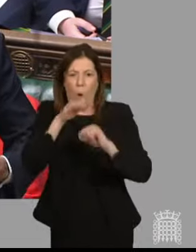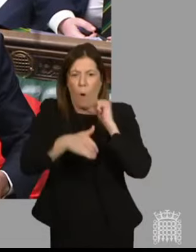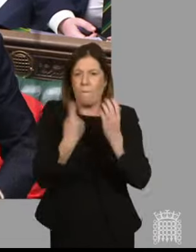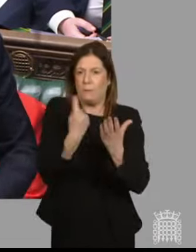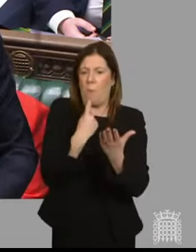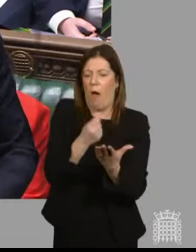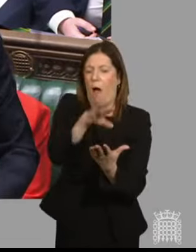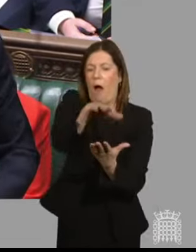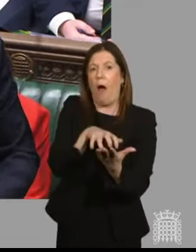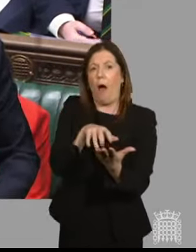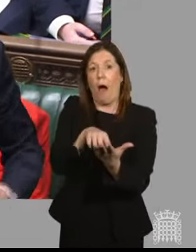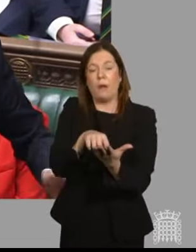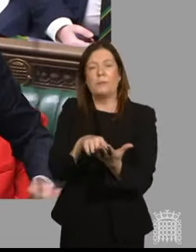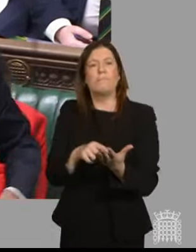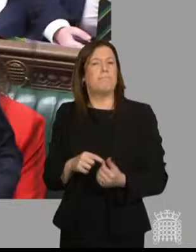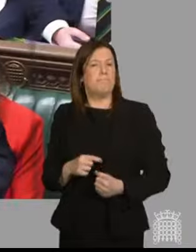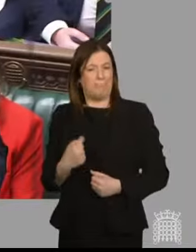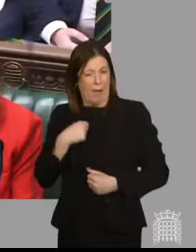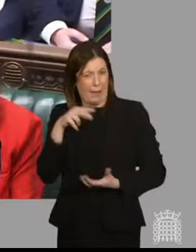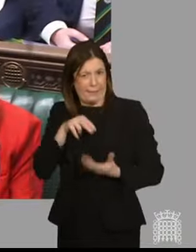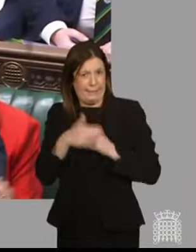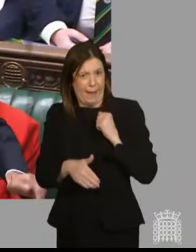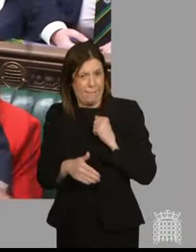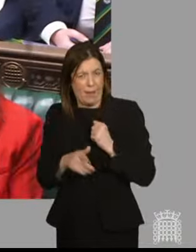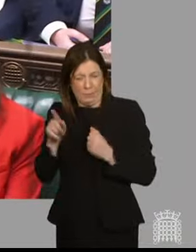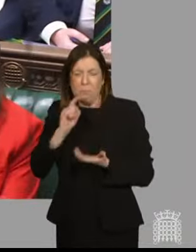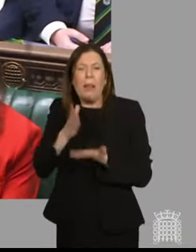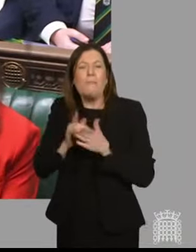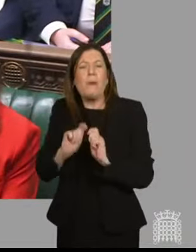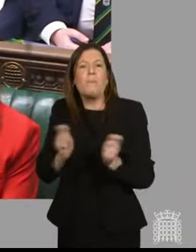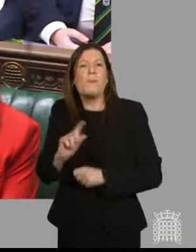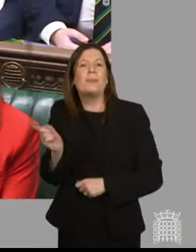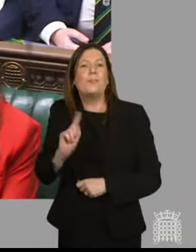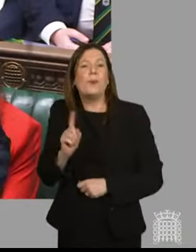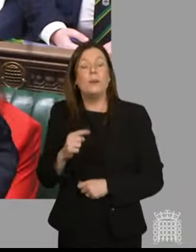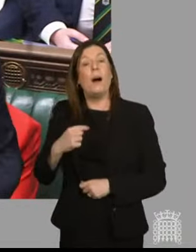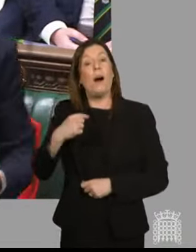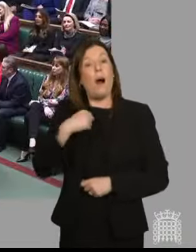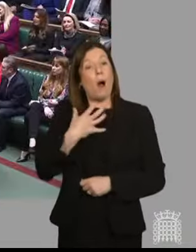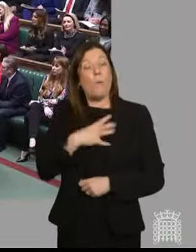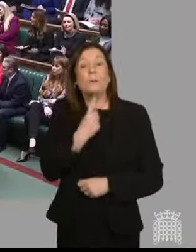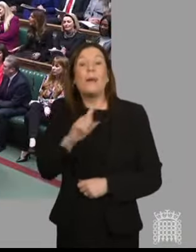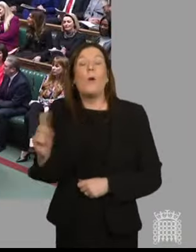that you do need to stop the boats, and that's what this government and that MP is going to deliver.